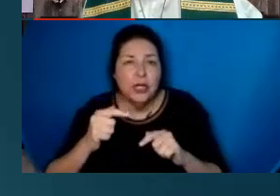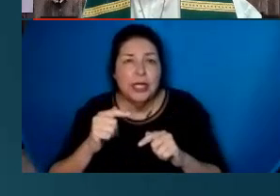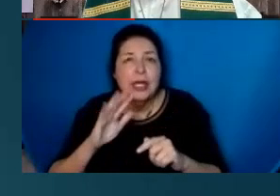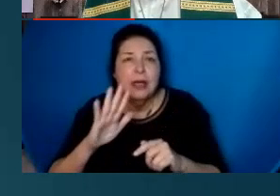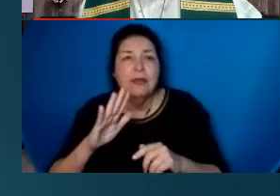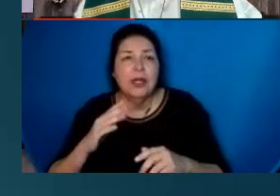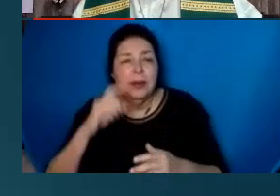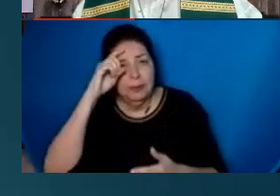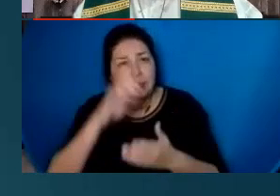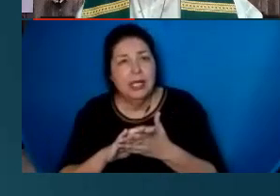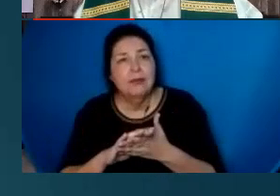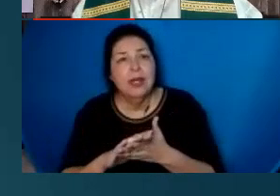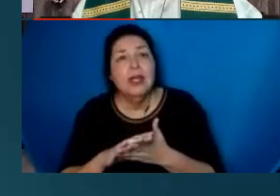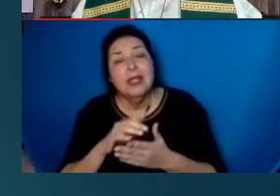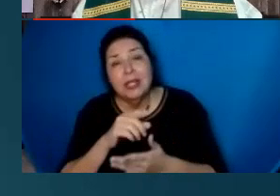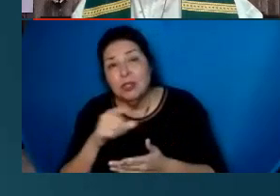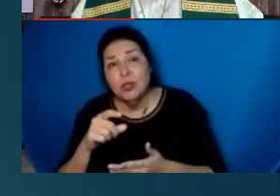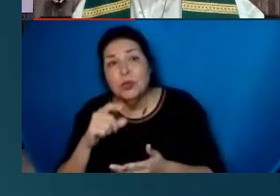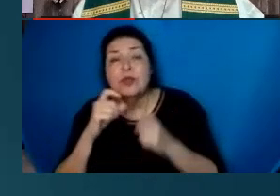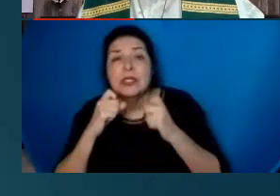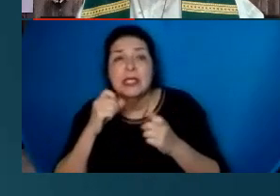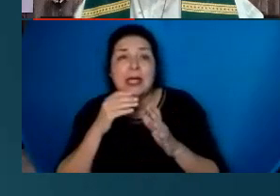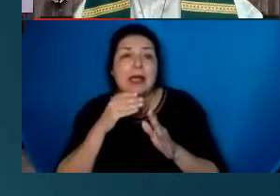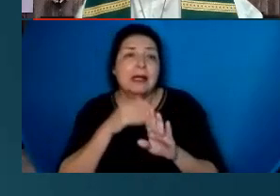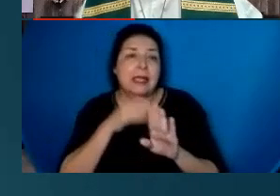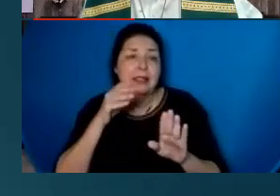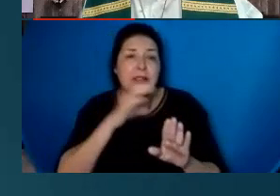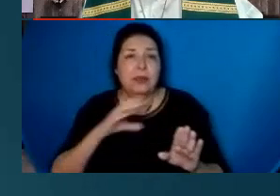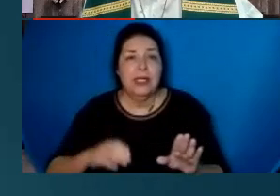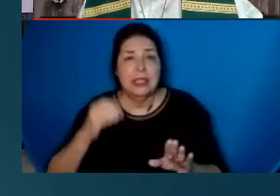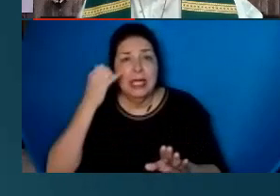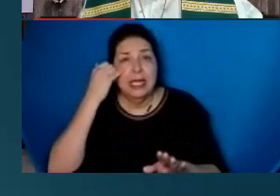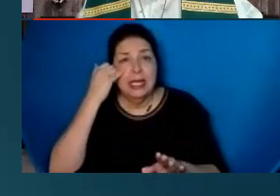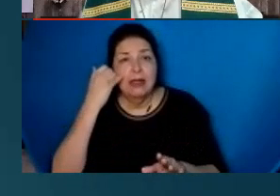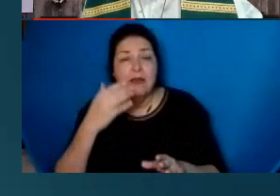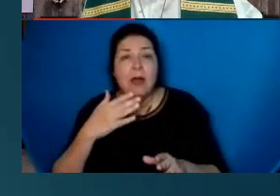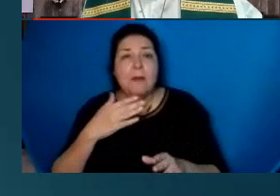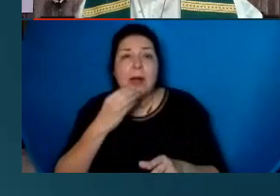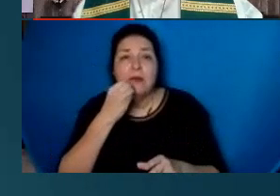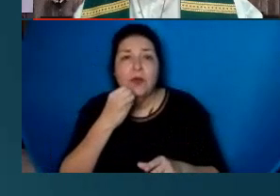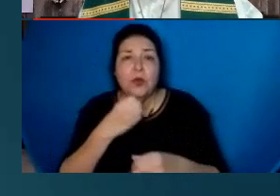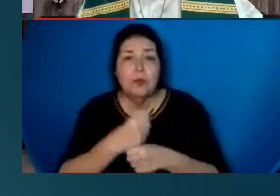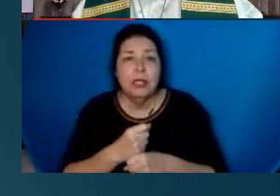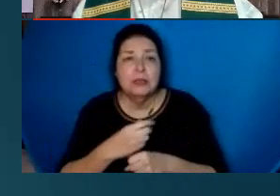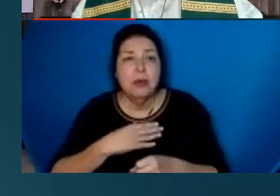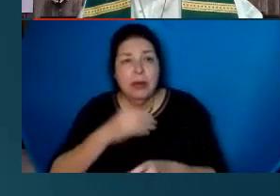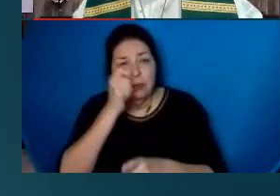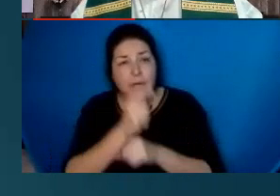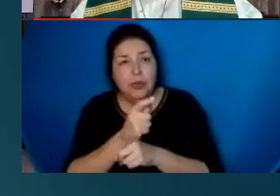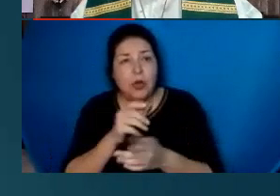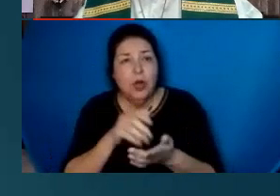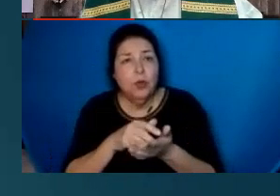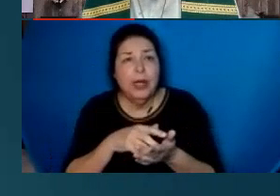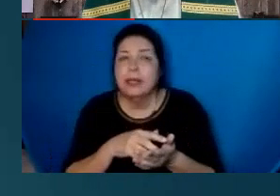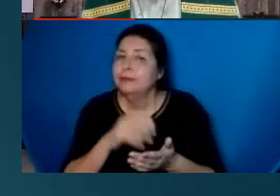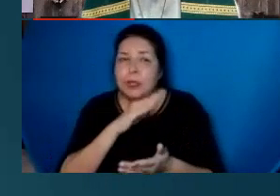Therefore, if food makes my brother stumble, I will never eat meat, lest I make one of my brothers stumble. This is the word